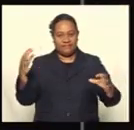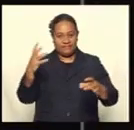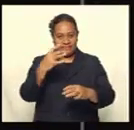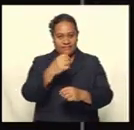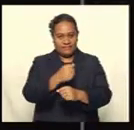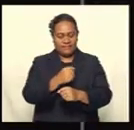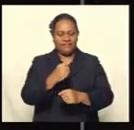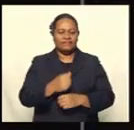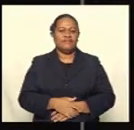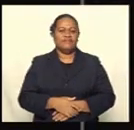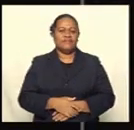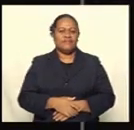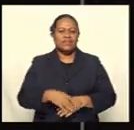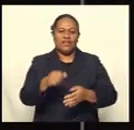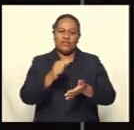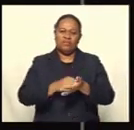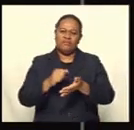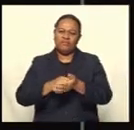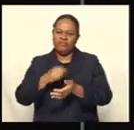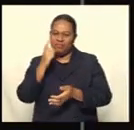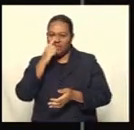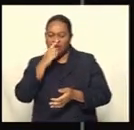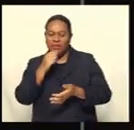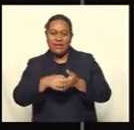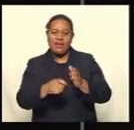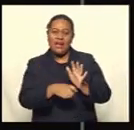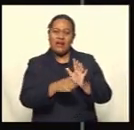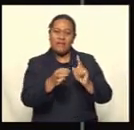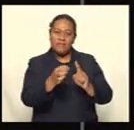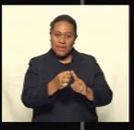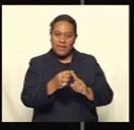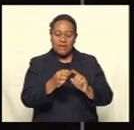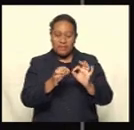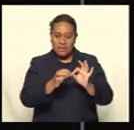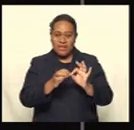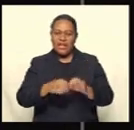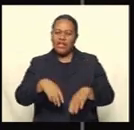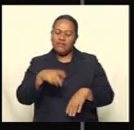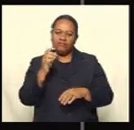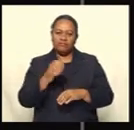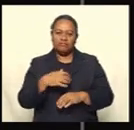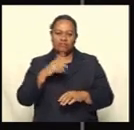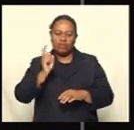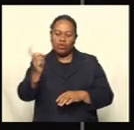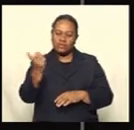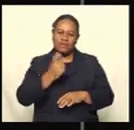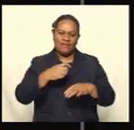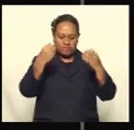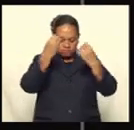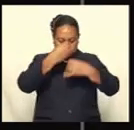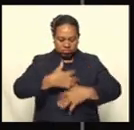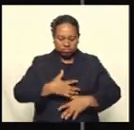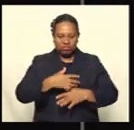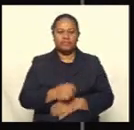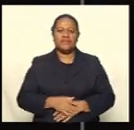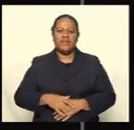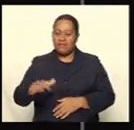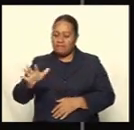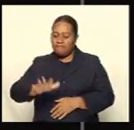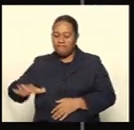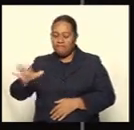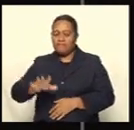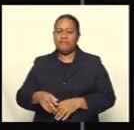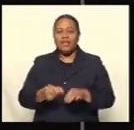our main stories, shoppers at RB Patel in Suva called in for screening. The villagers of Vunivivi say there should be a